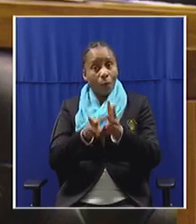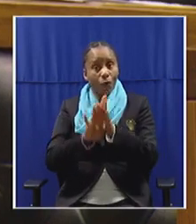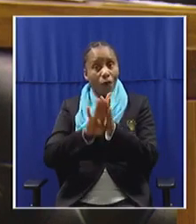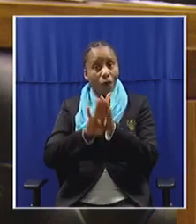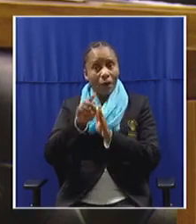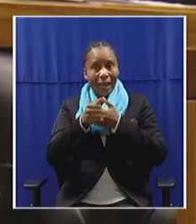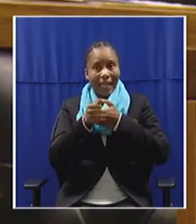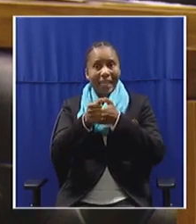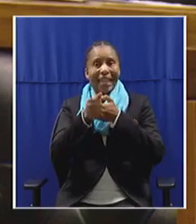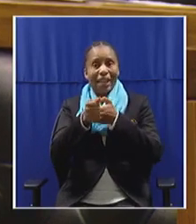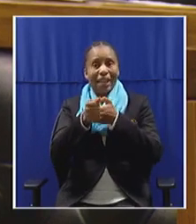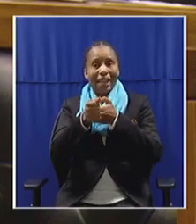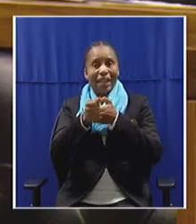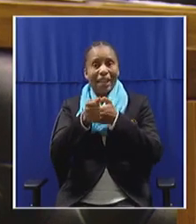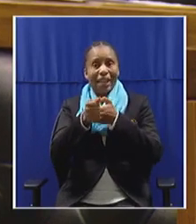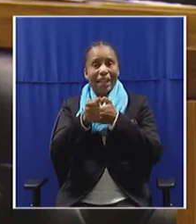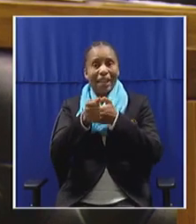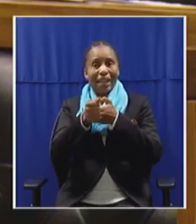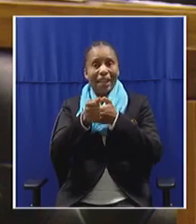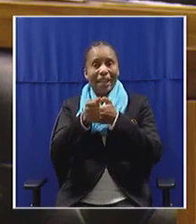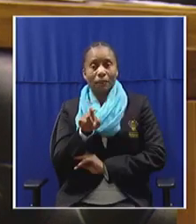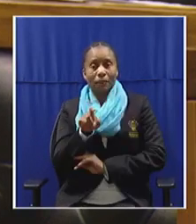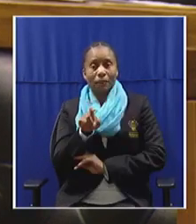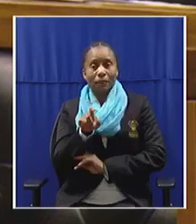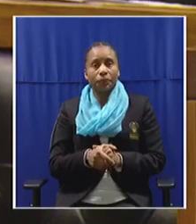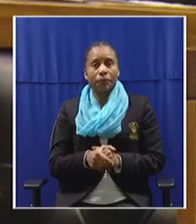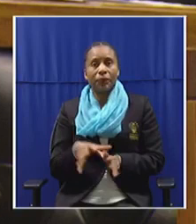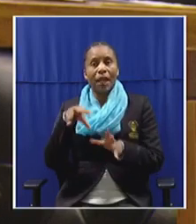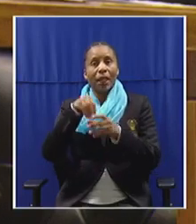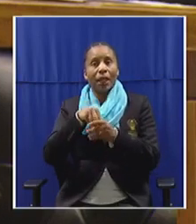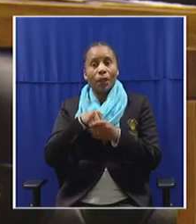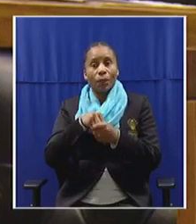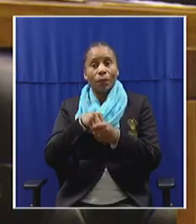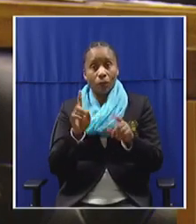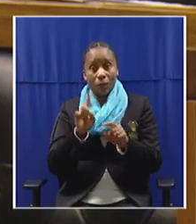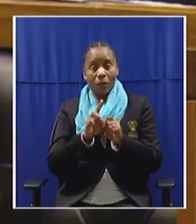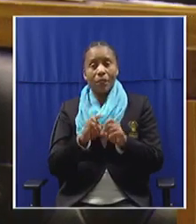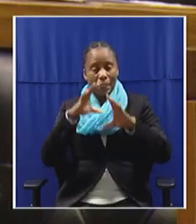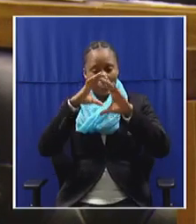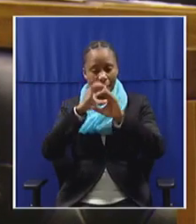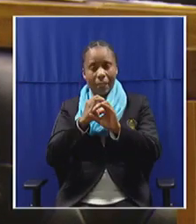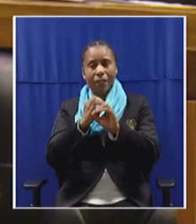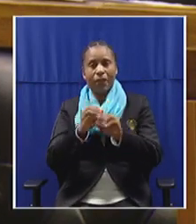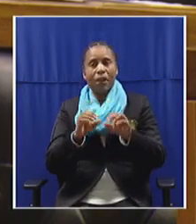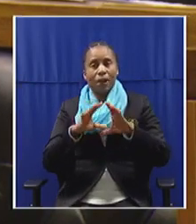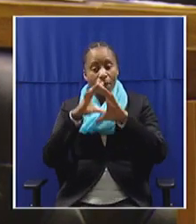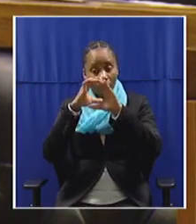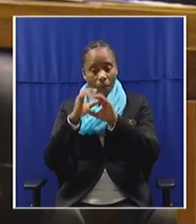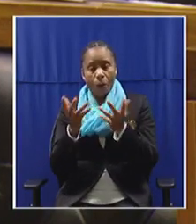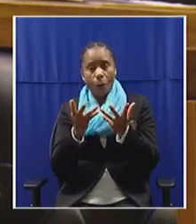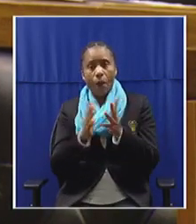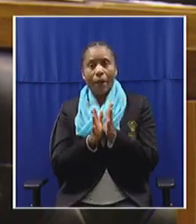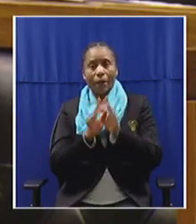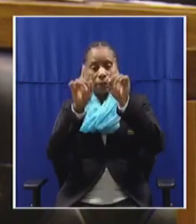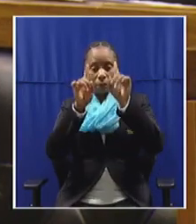and governance in those municipalities, including specific focus on the financial sustainability of